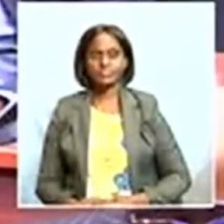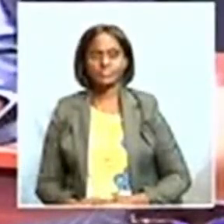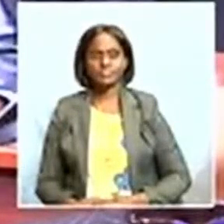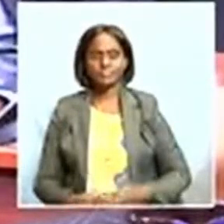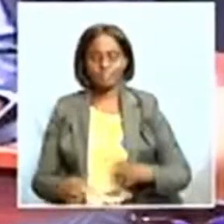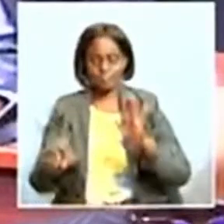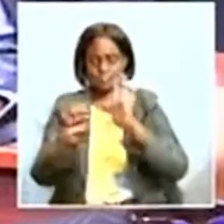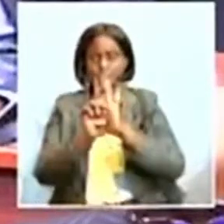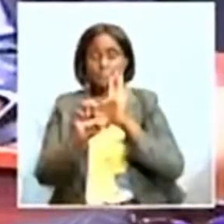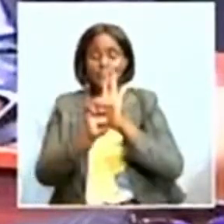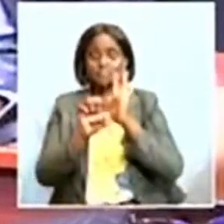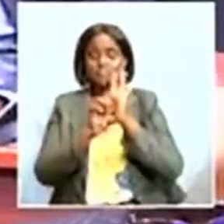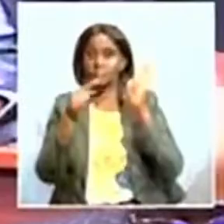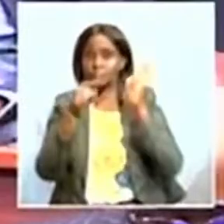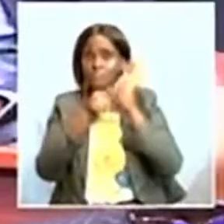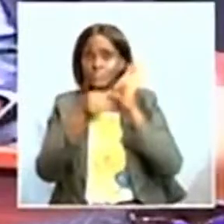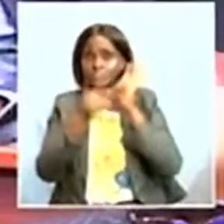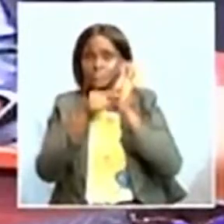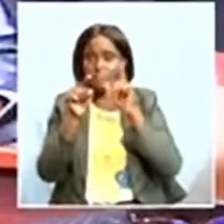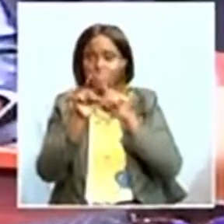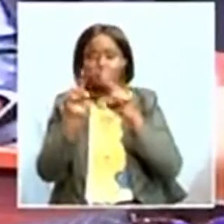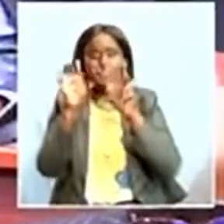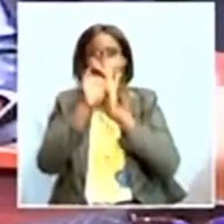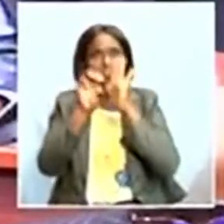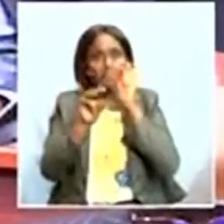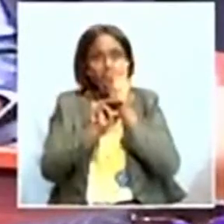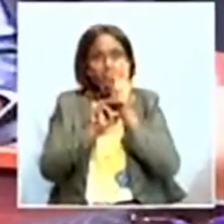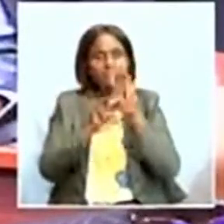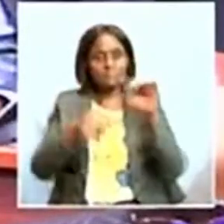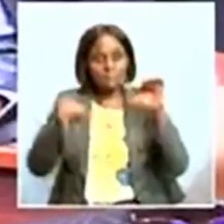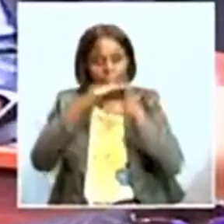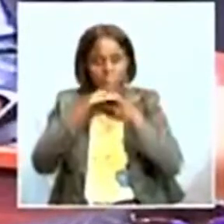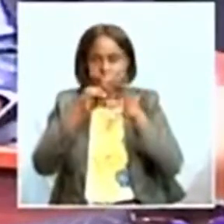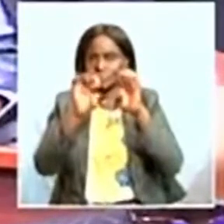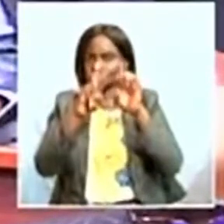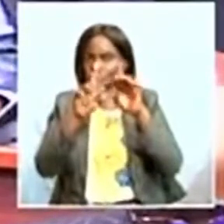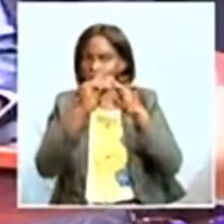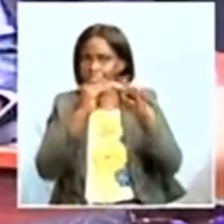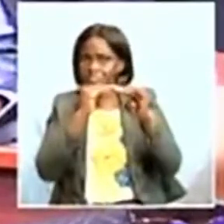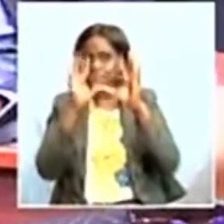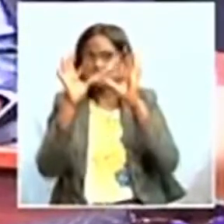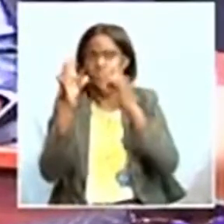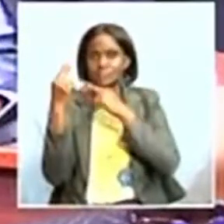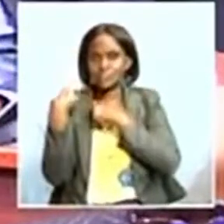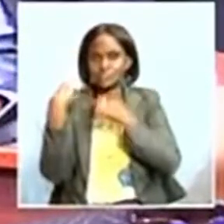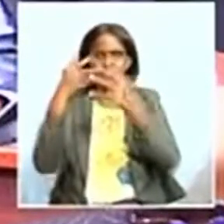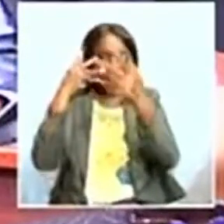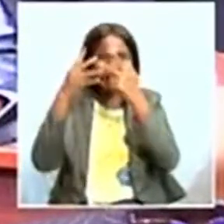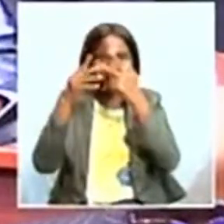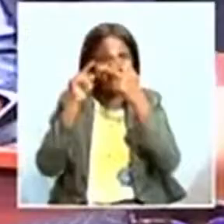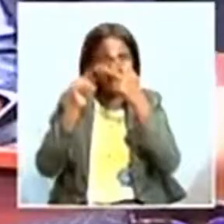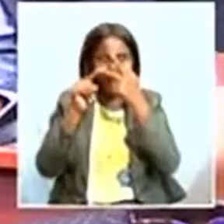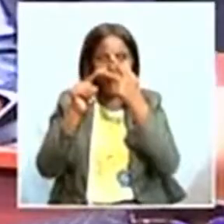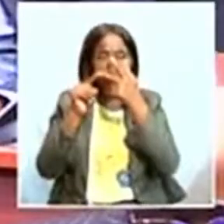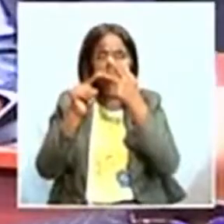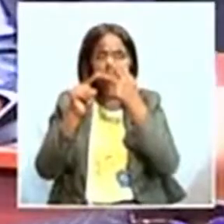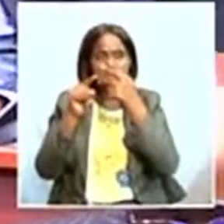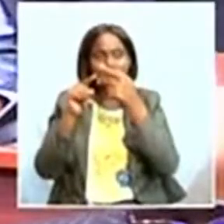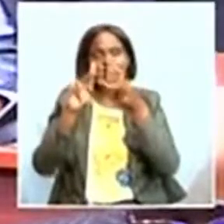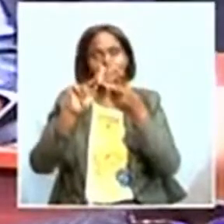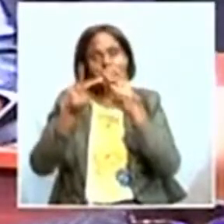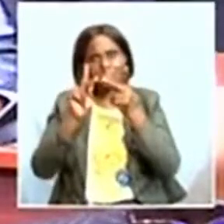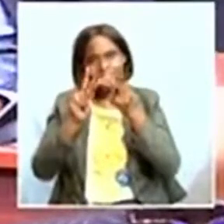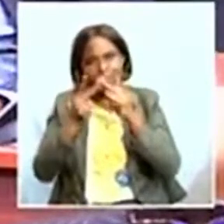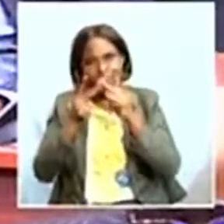For example, this was not in the curriculum: inclusive equity, accountability, transparency,